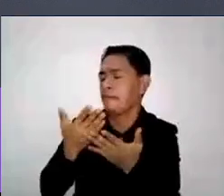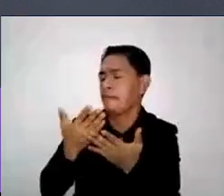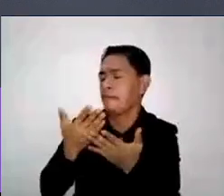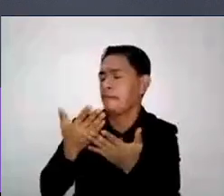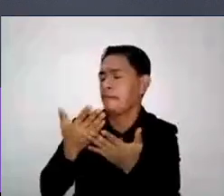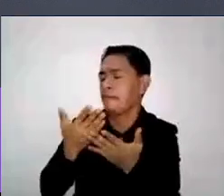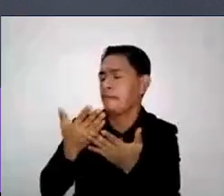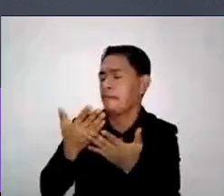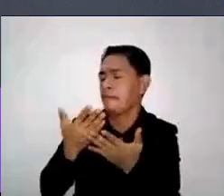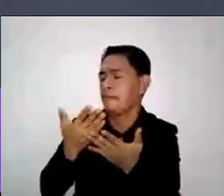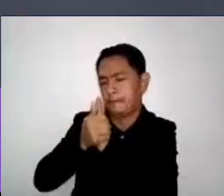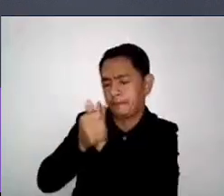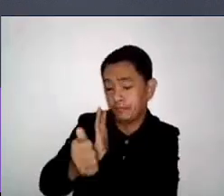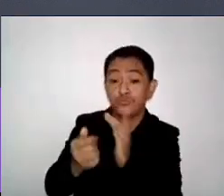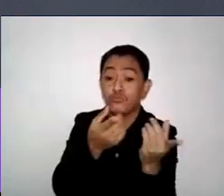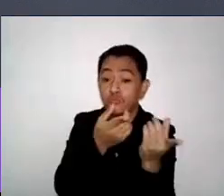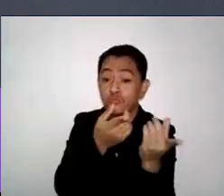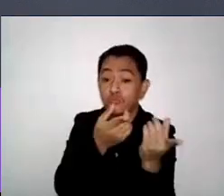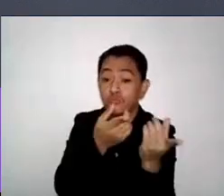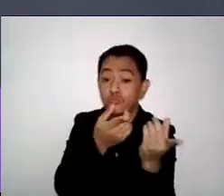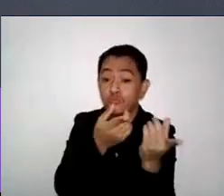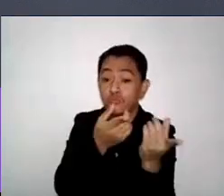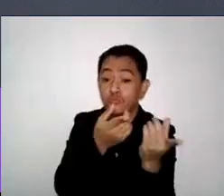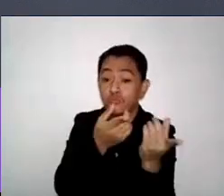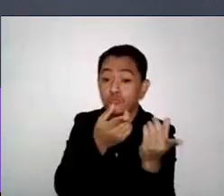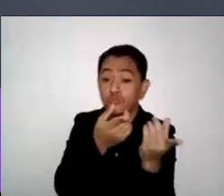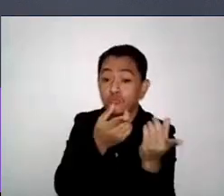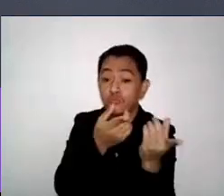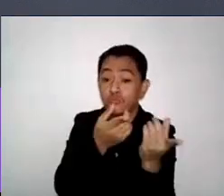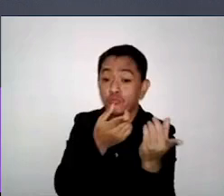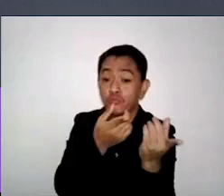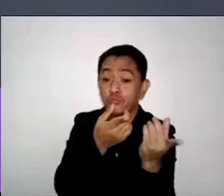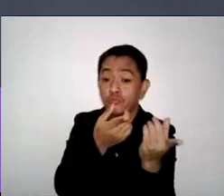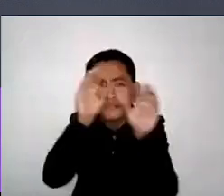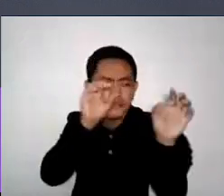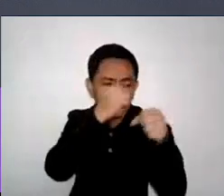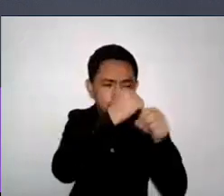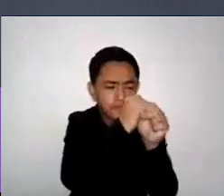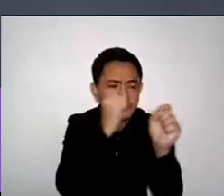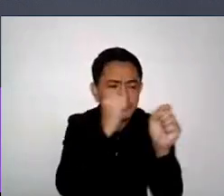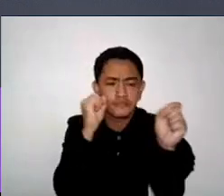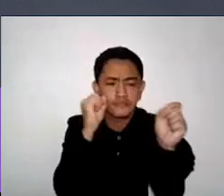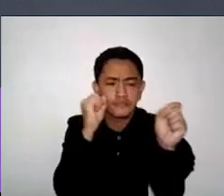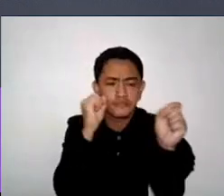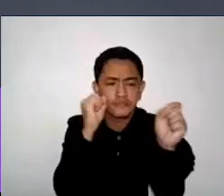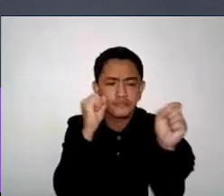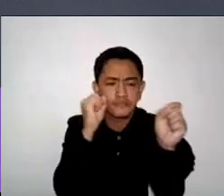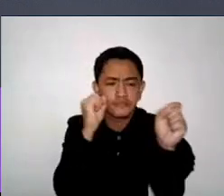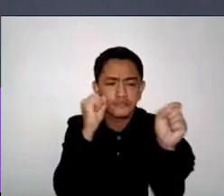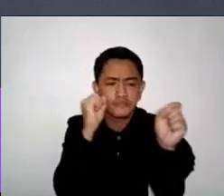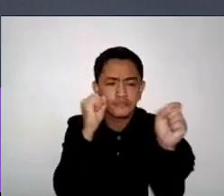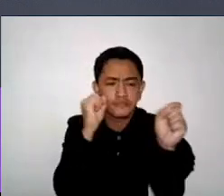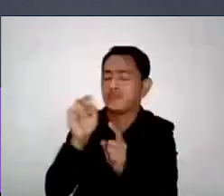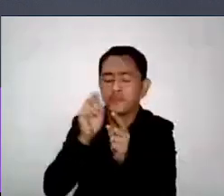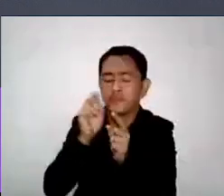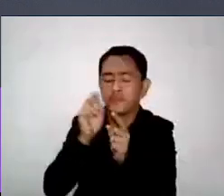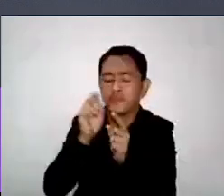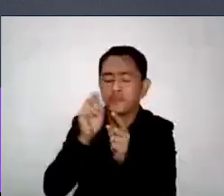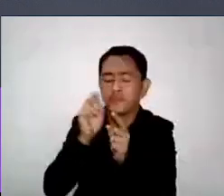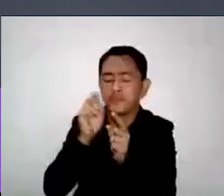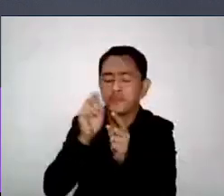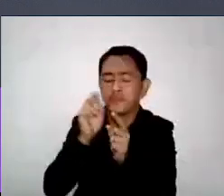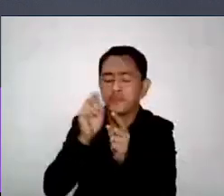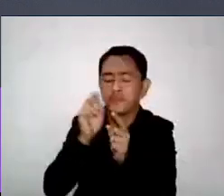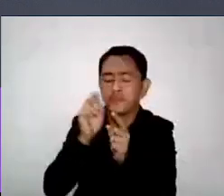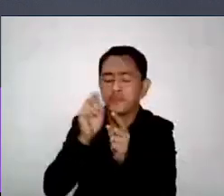the task of unscrambling the letters to form a word, such as the need for vocabulary, good visual memory,